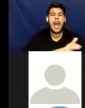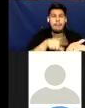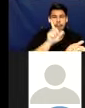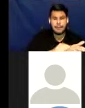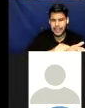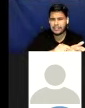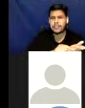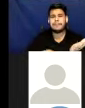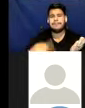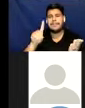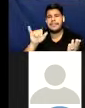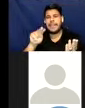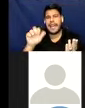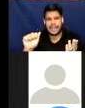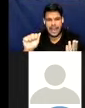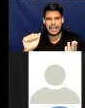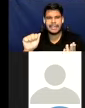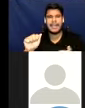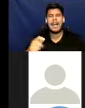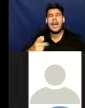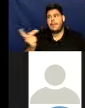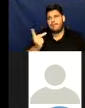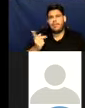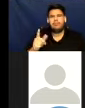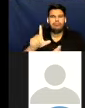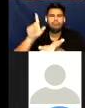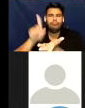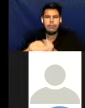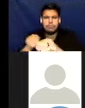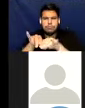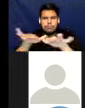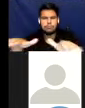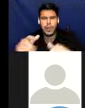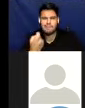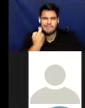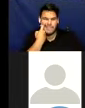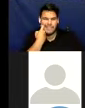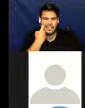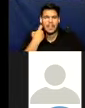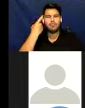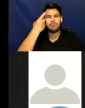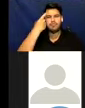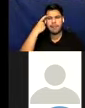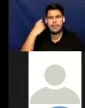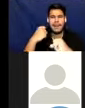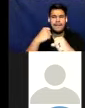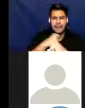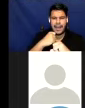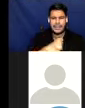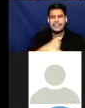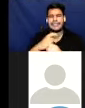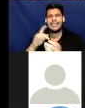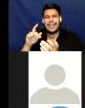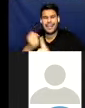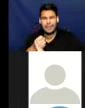that Diana Padilla Medina and I published recently in Trauma, Violence, and Abuse.